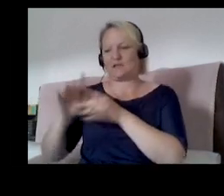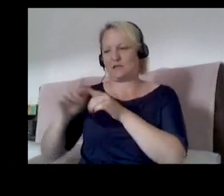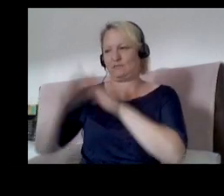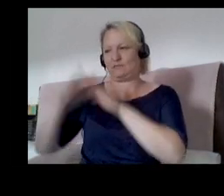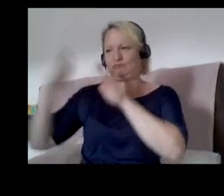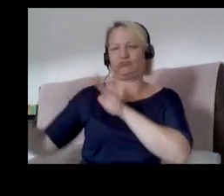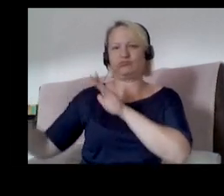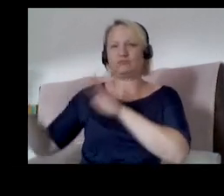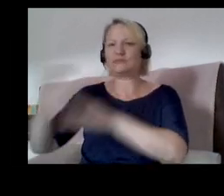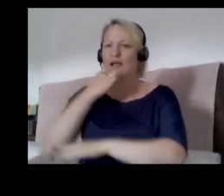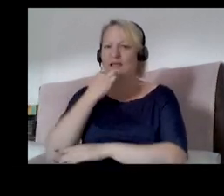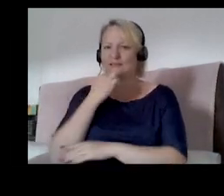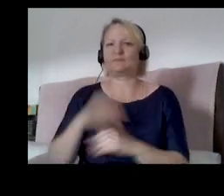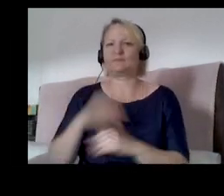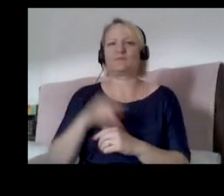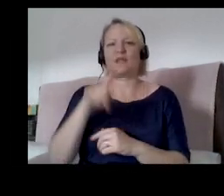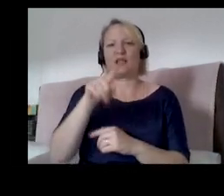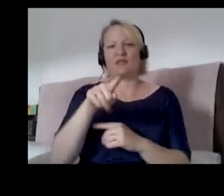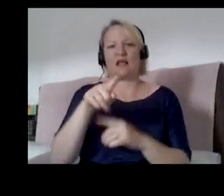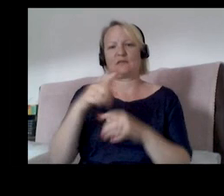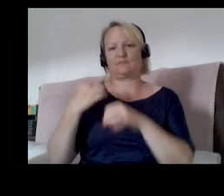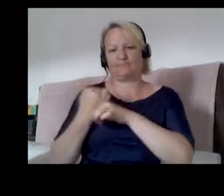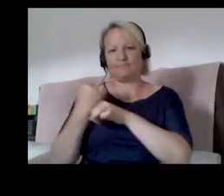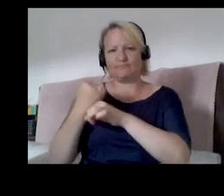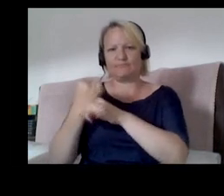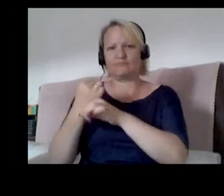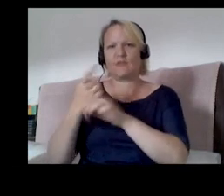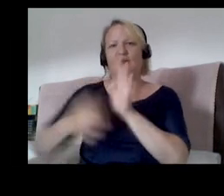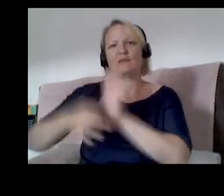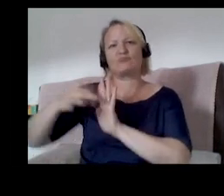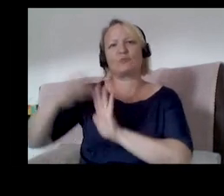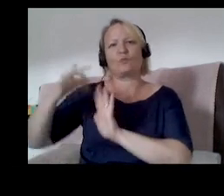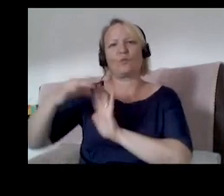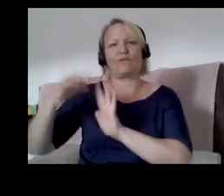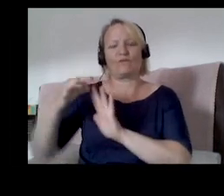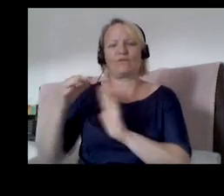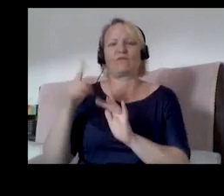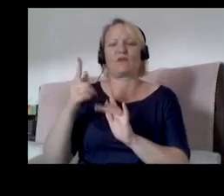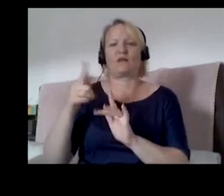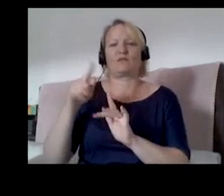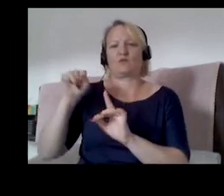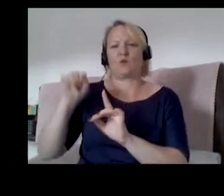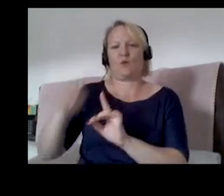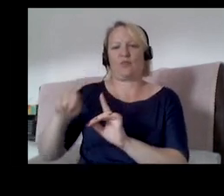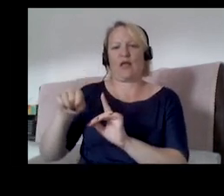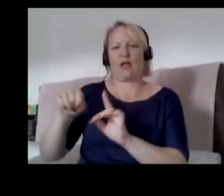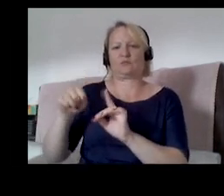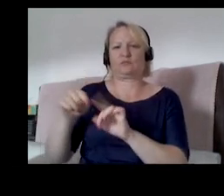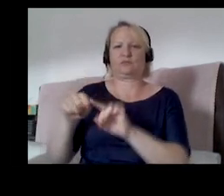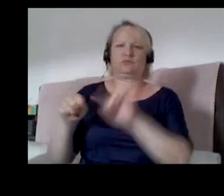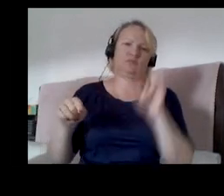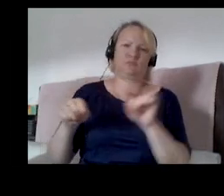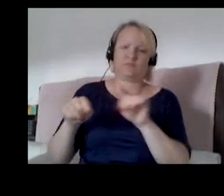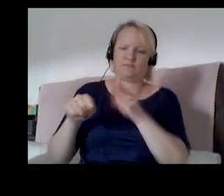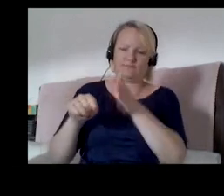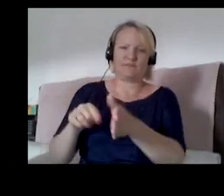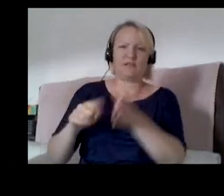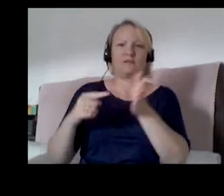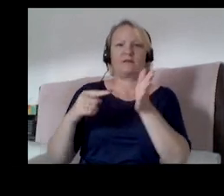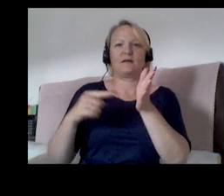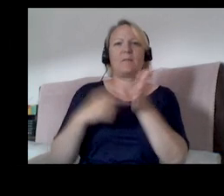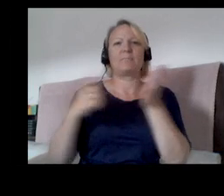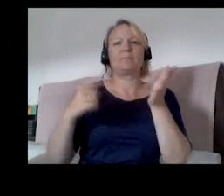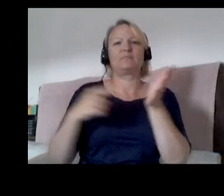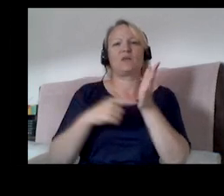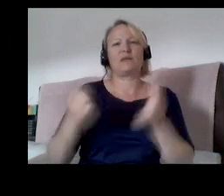be around 45 hectares in size. This land is going through a phase of restoration and improvement and is next to the